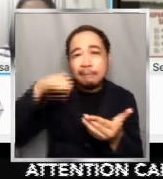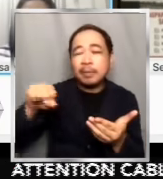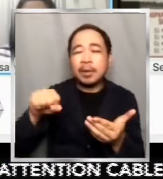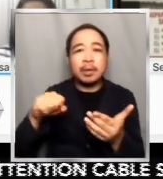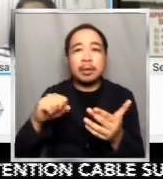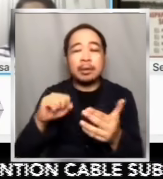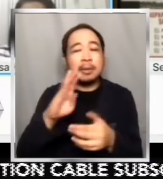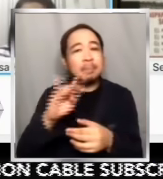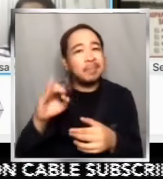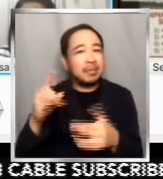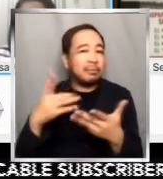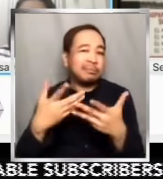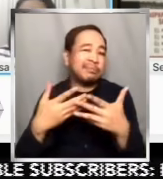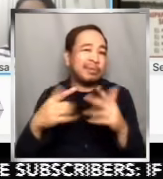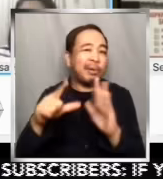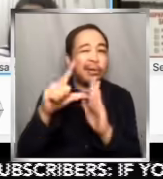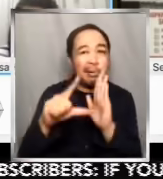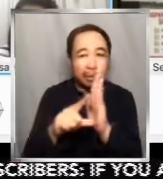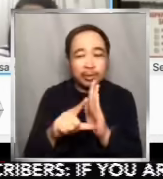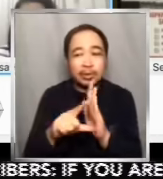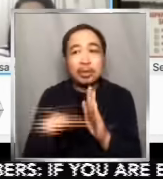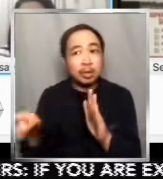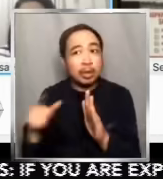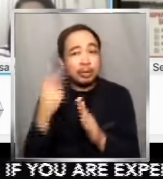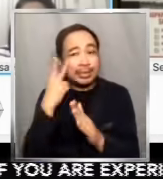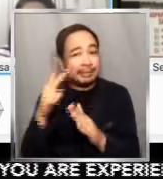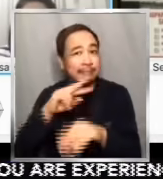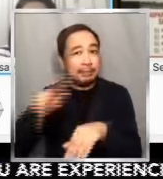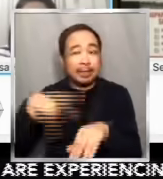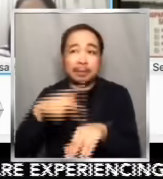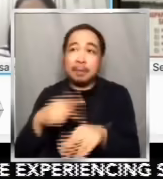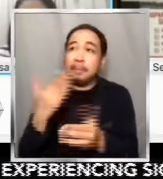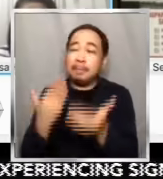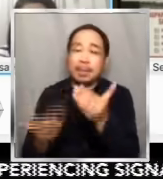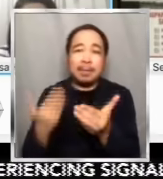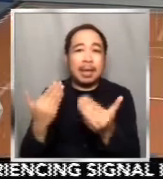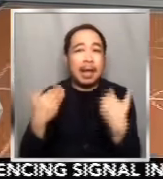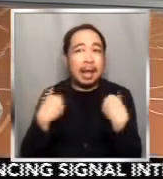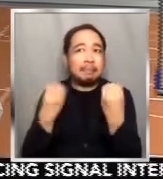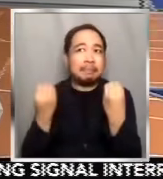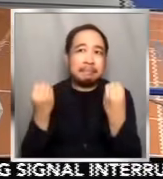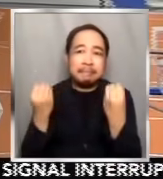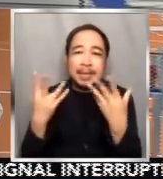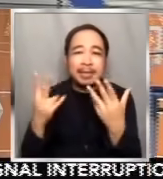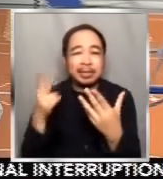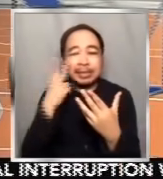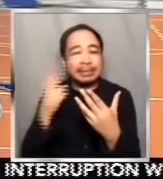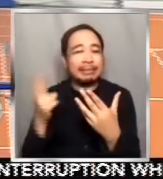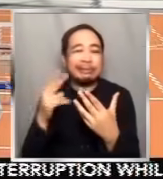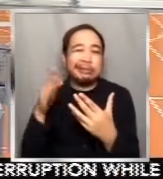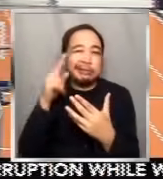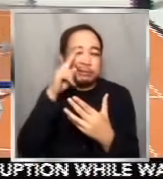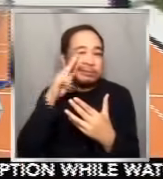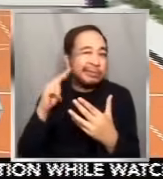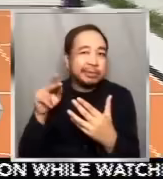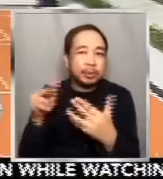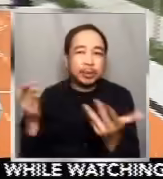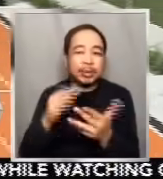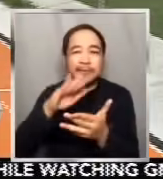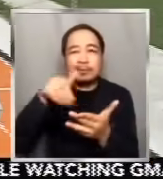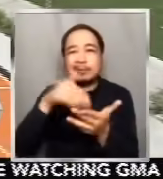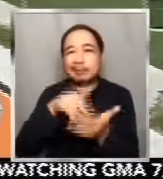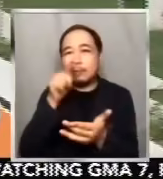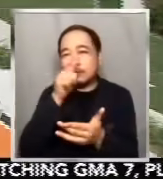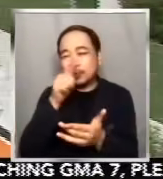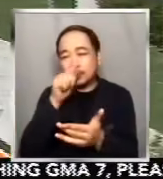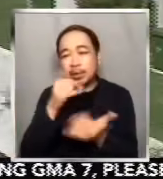the country may have been left with a gigantic white elephant in Central Luzon. Sabi pa ni Hontiveros, ang mahigit